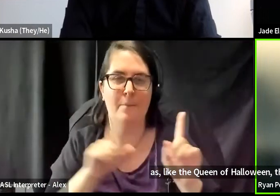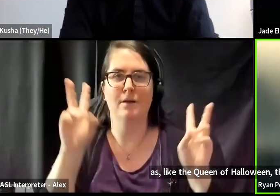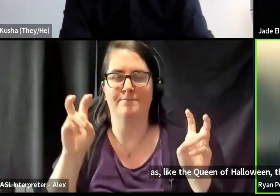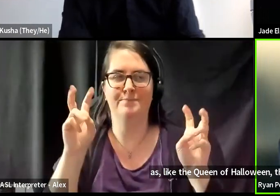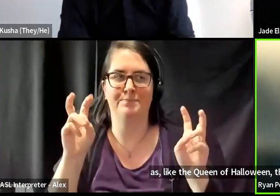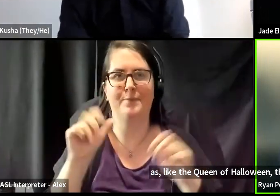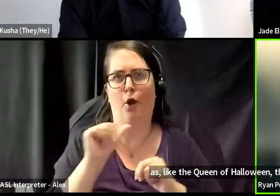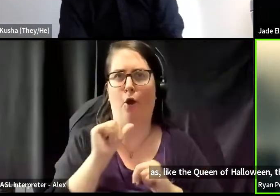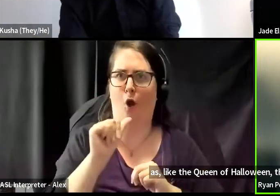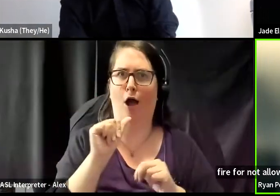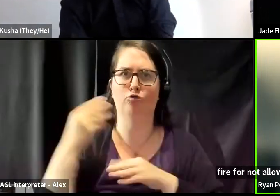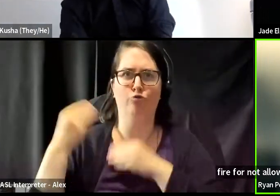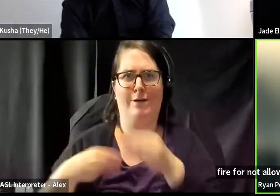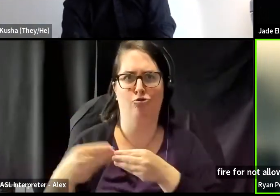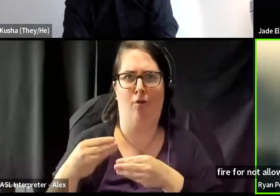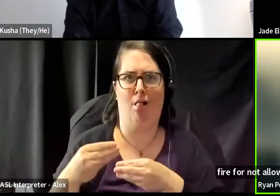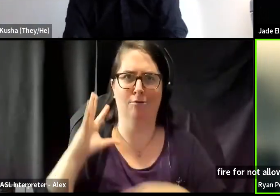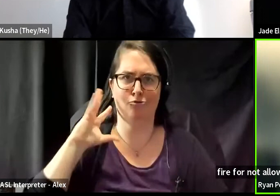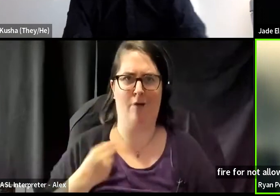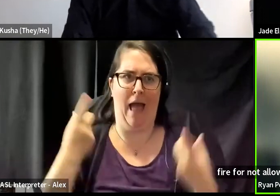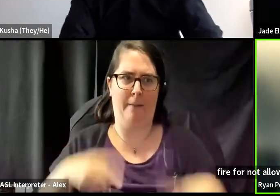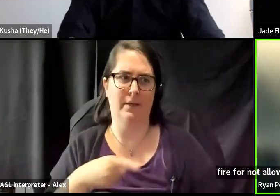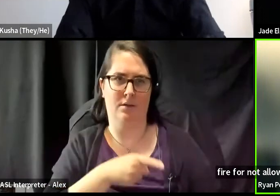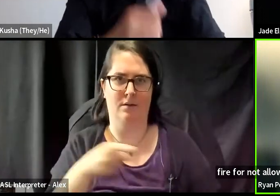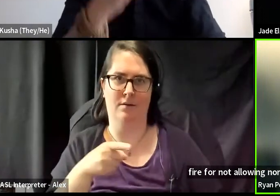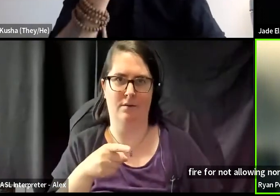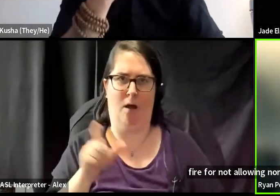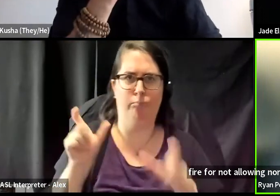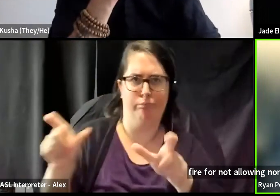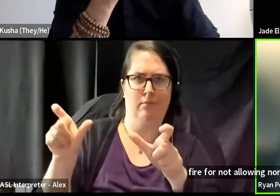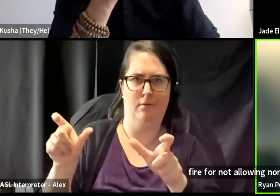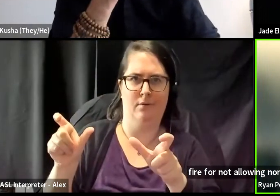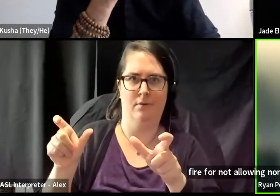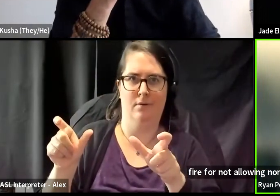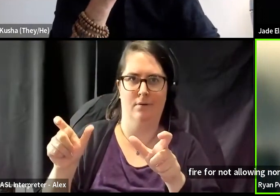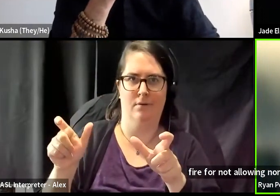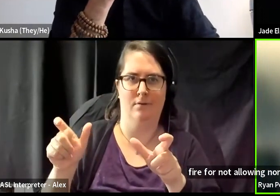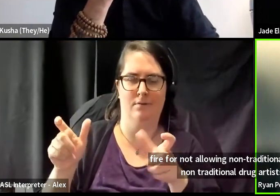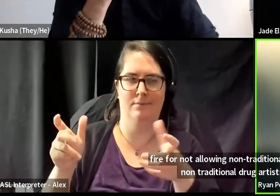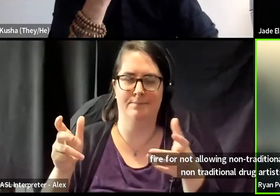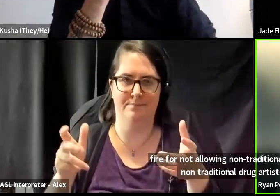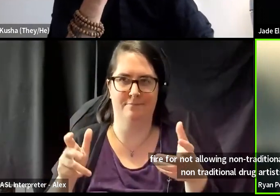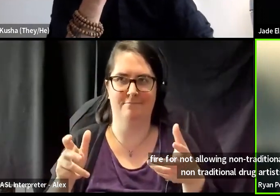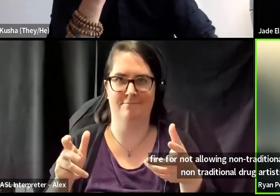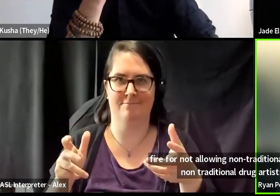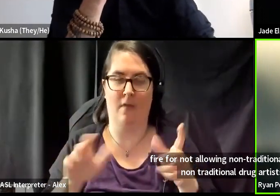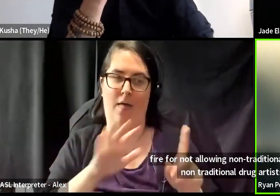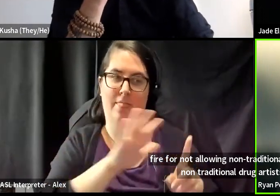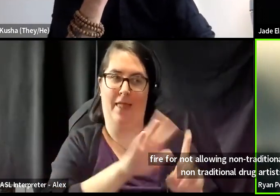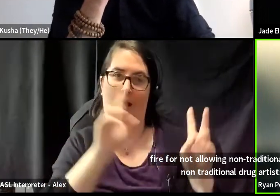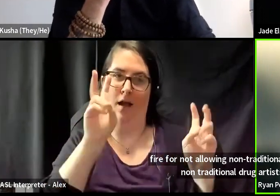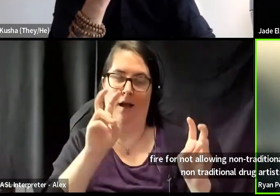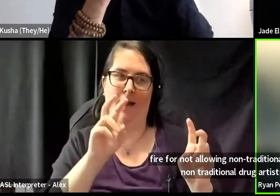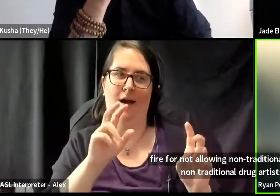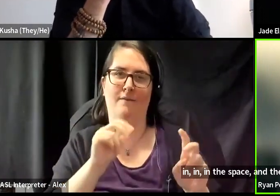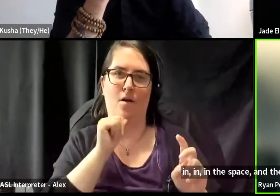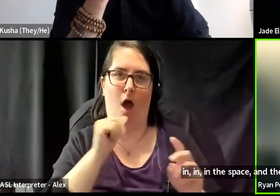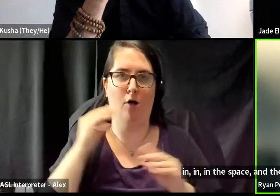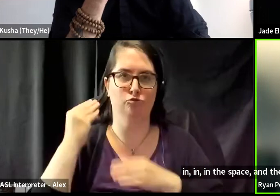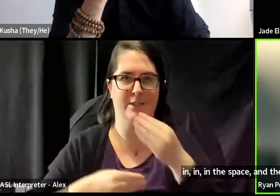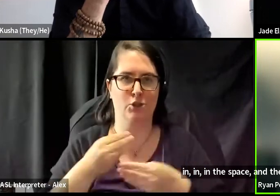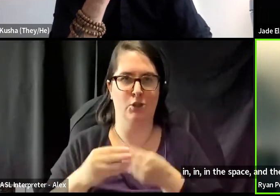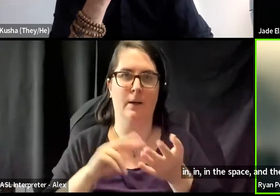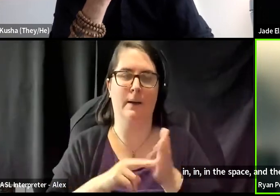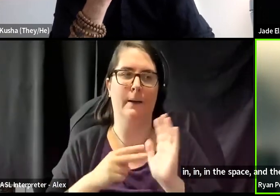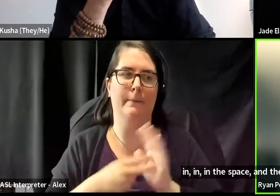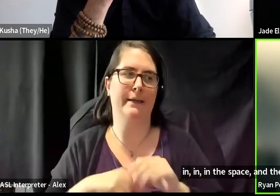call non-traditional drag artists to take part in the space. And their version of non-traditional drag artists was mostly like